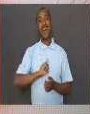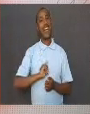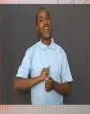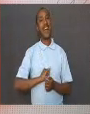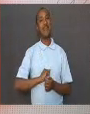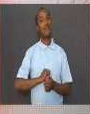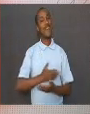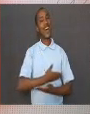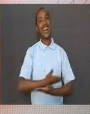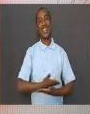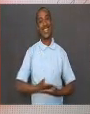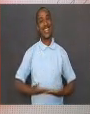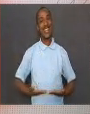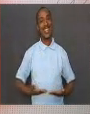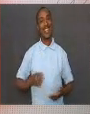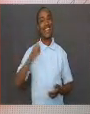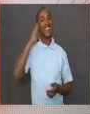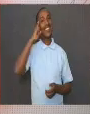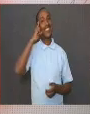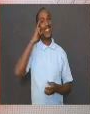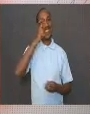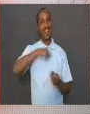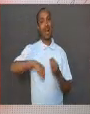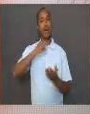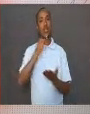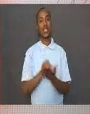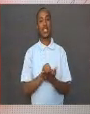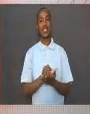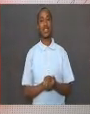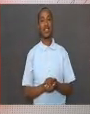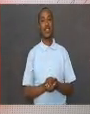I am getting hungry just thinking about it.